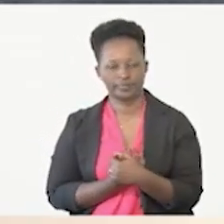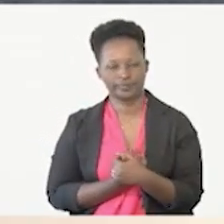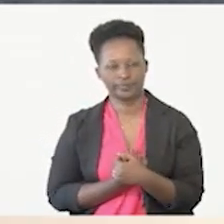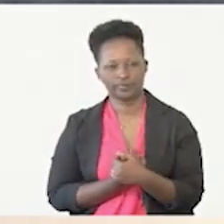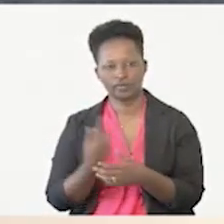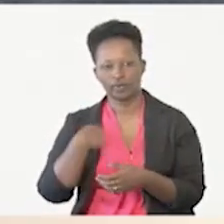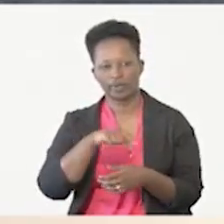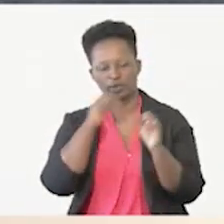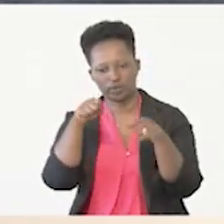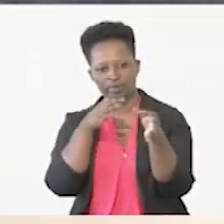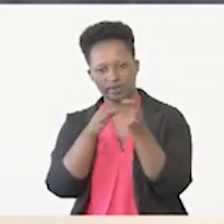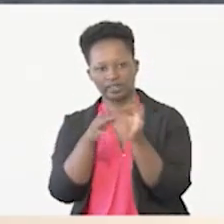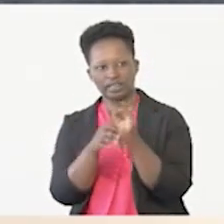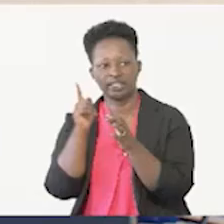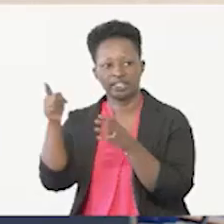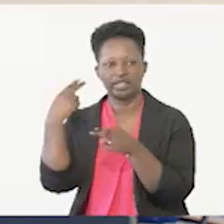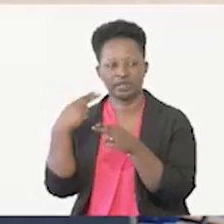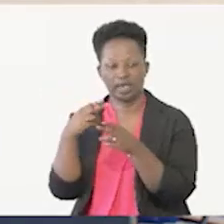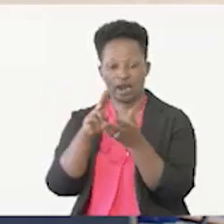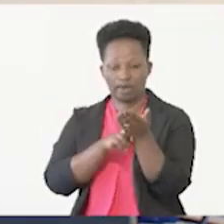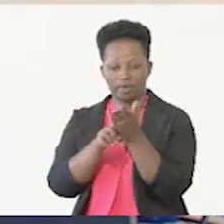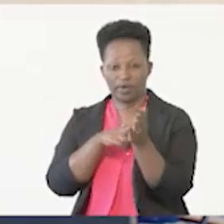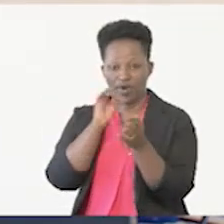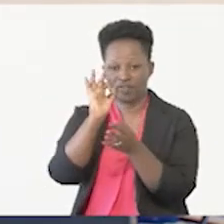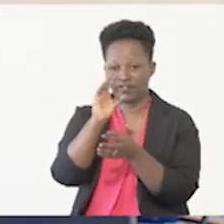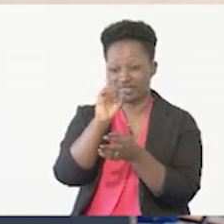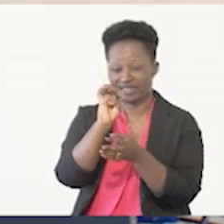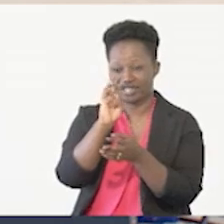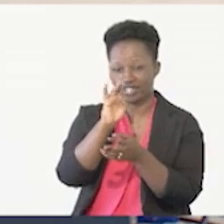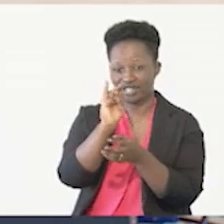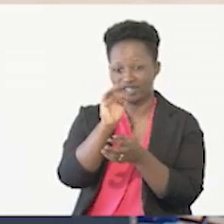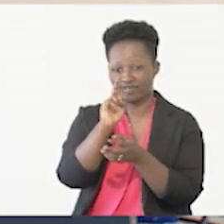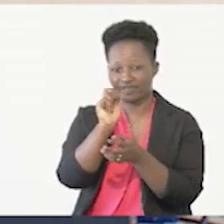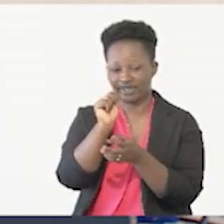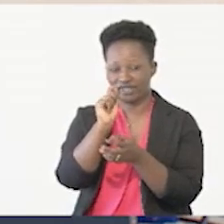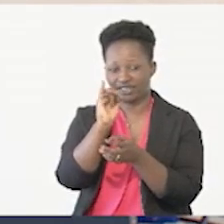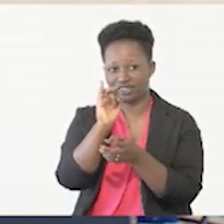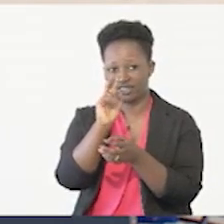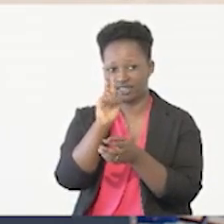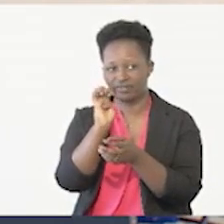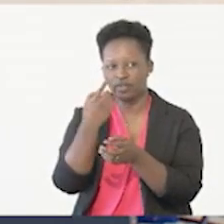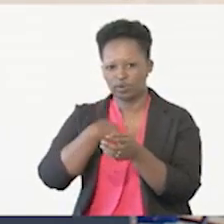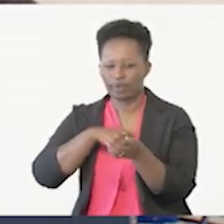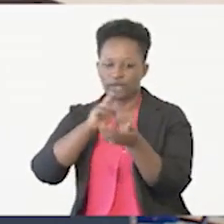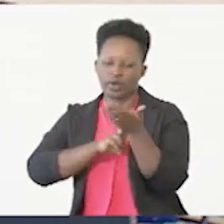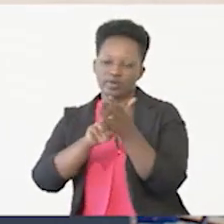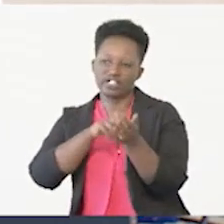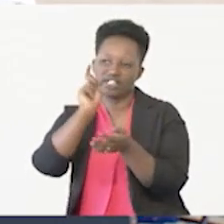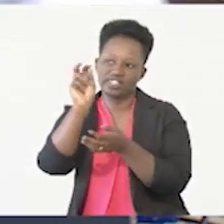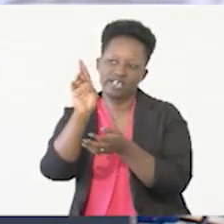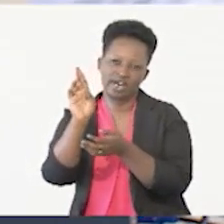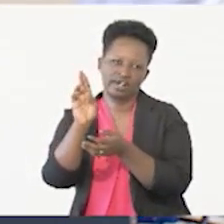we shall differentiate. Now this is the application of derivatives. So we differentiate the total revenue function with